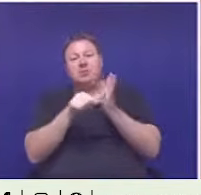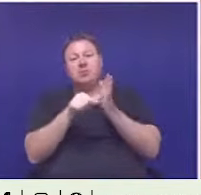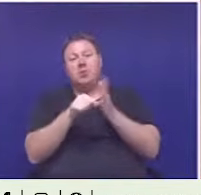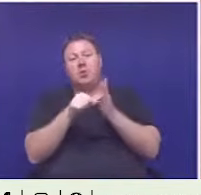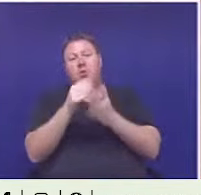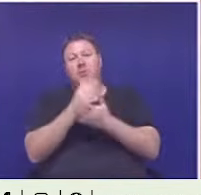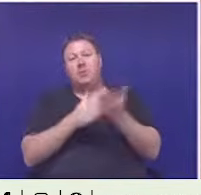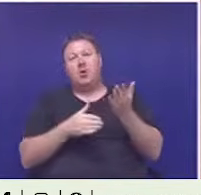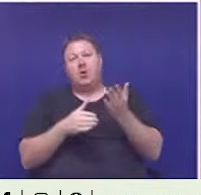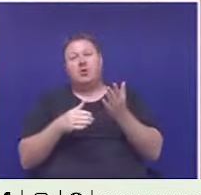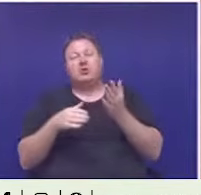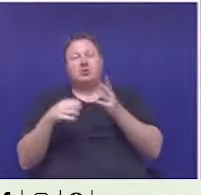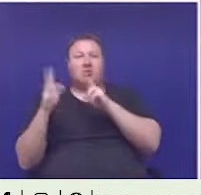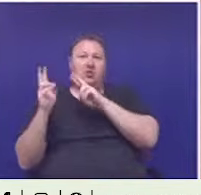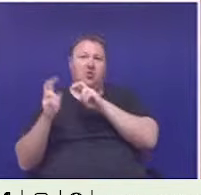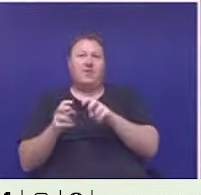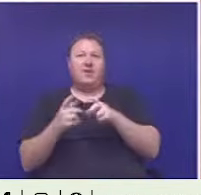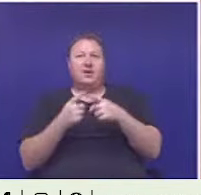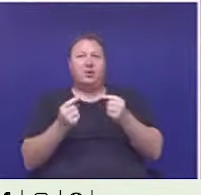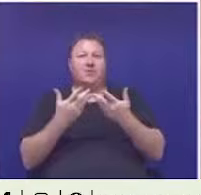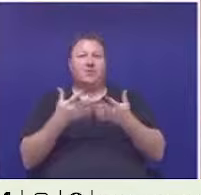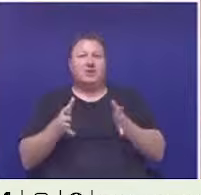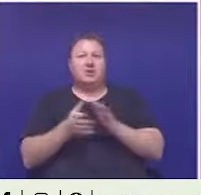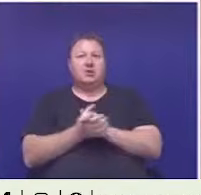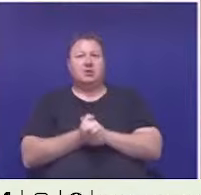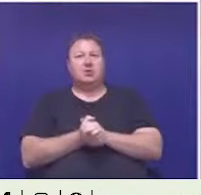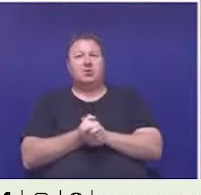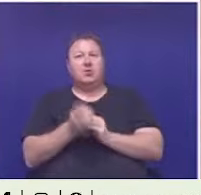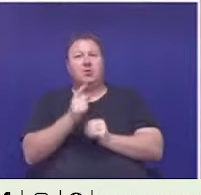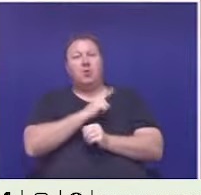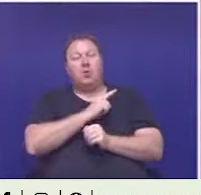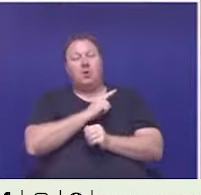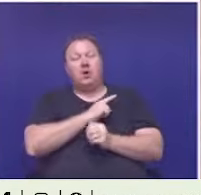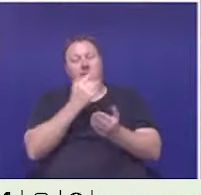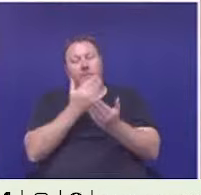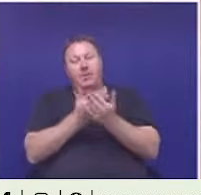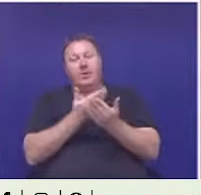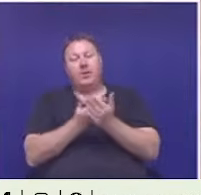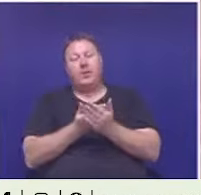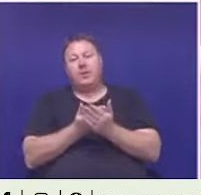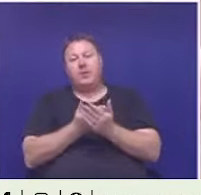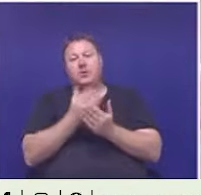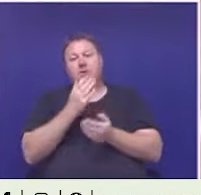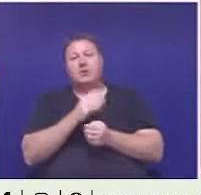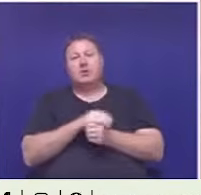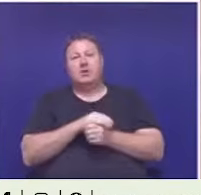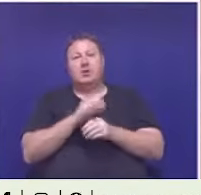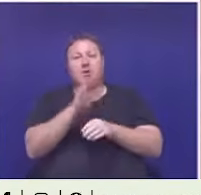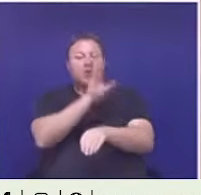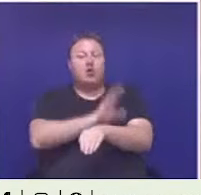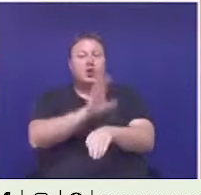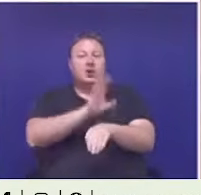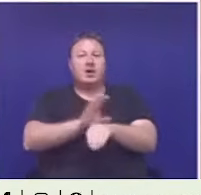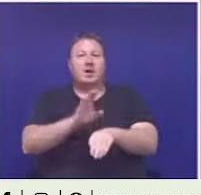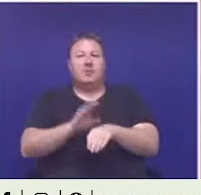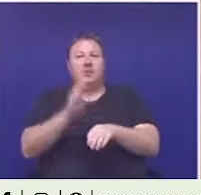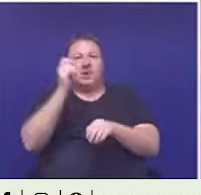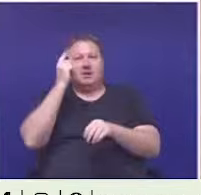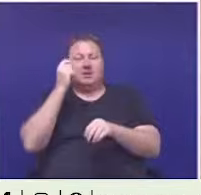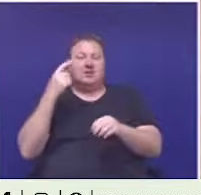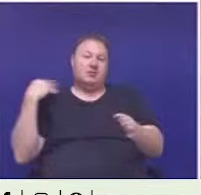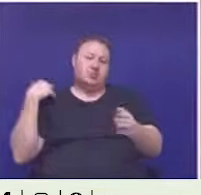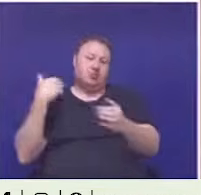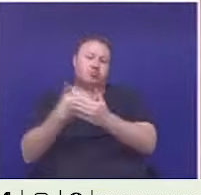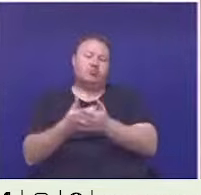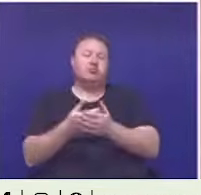investigation and survey that has been done so that we have them trained correctly right from the start? I welcome the